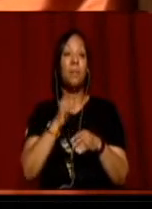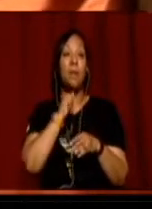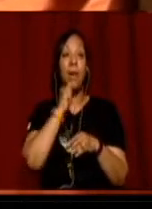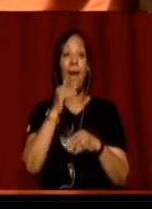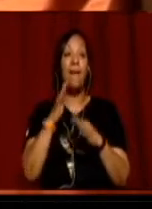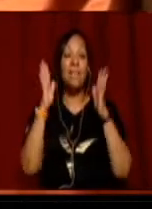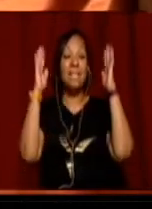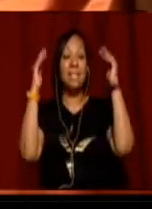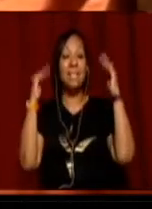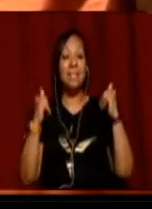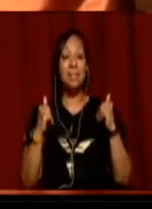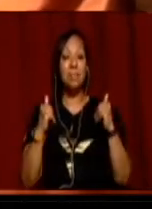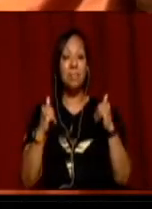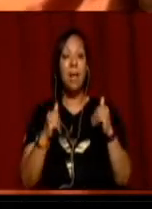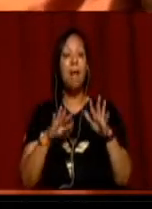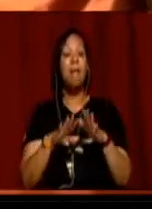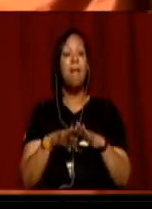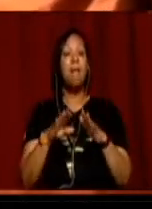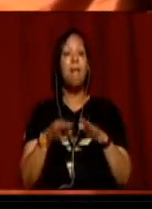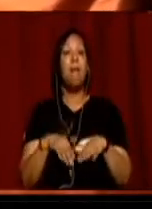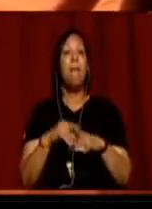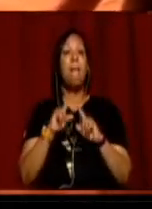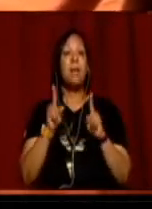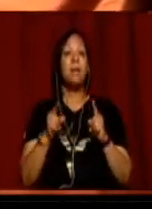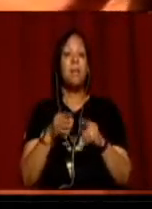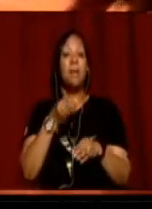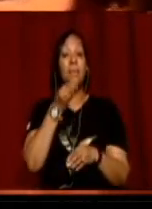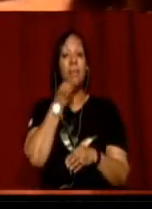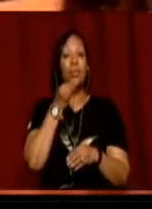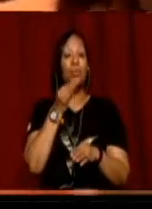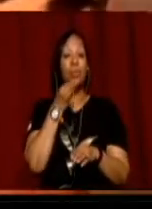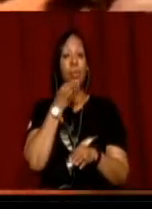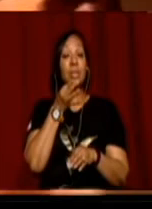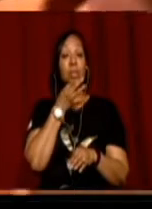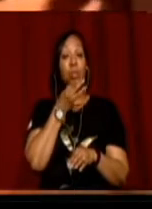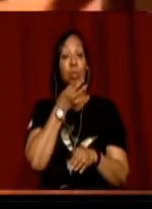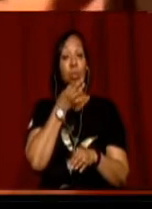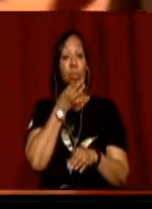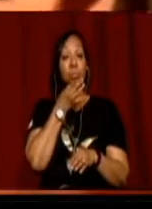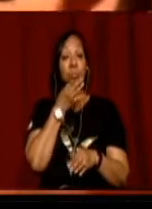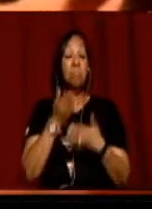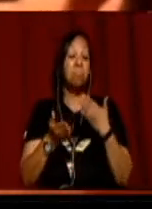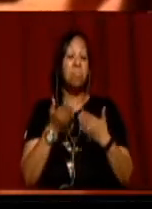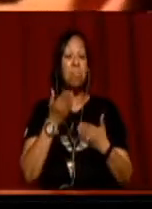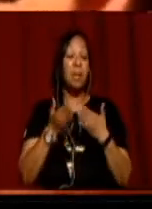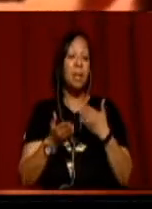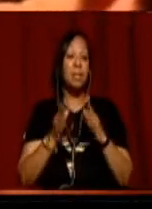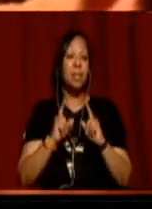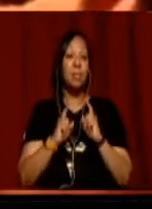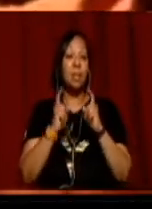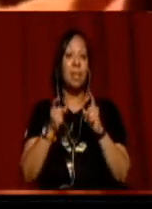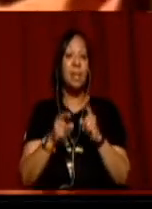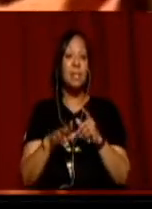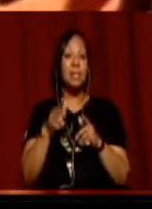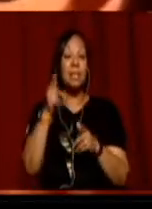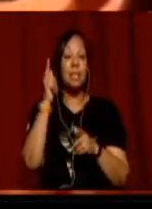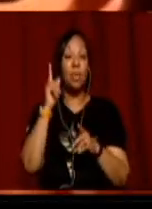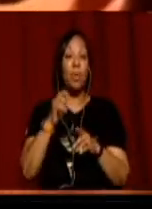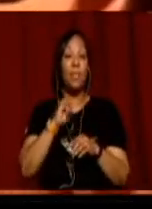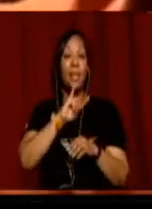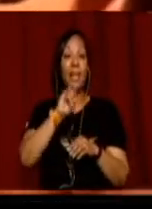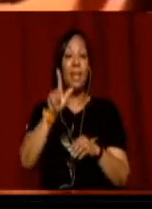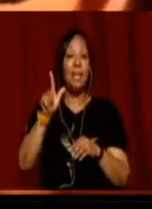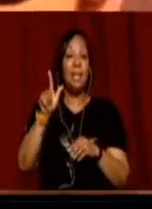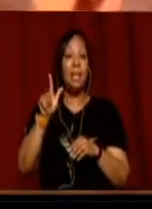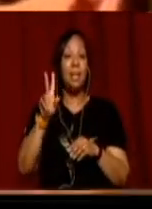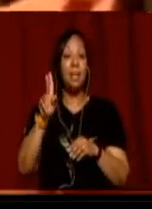that will be coming soon. So I can't yet tell you, go to our website and click on this link and you